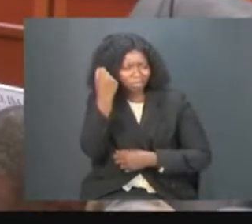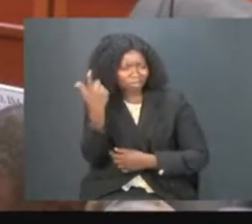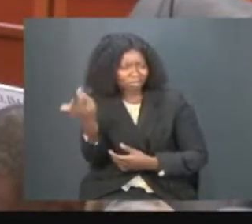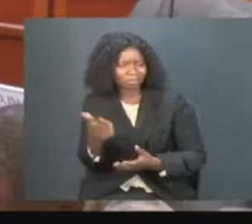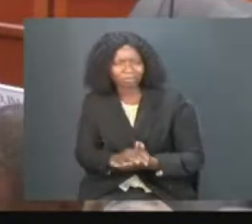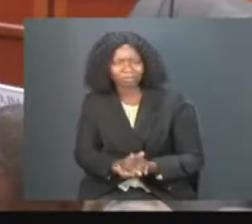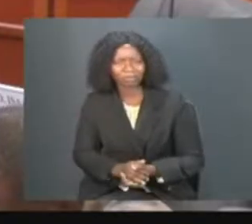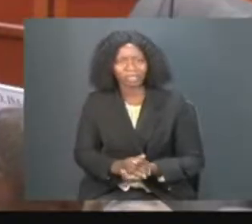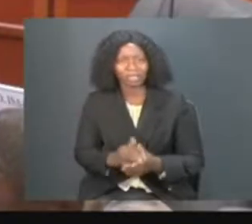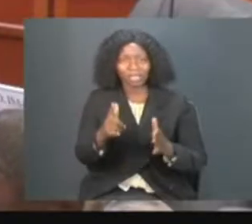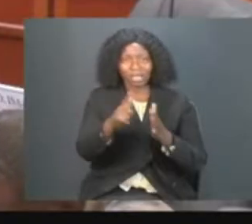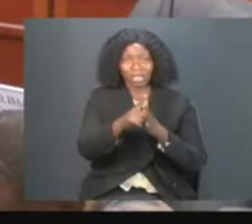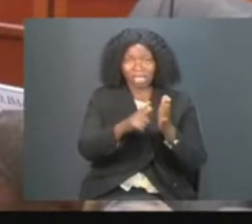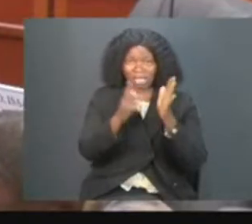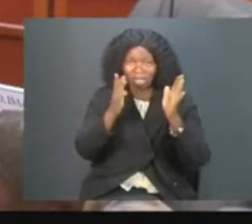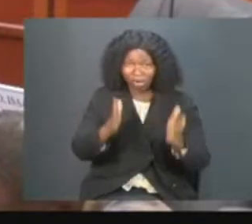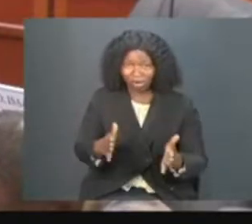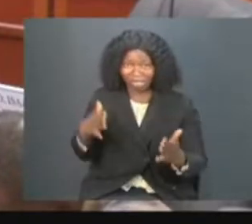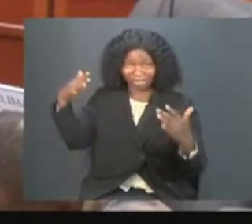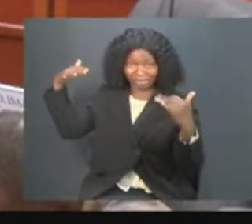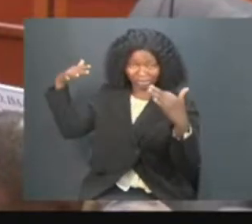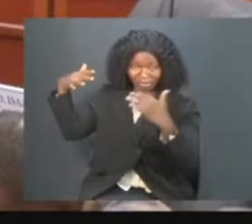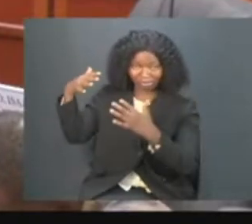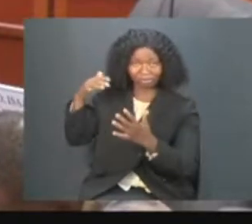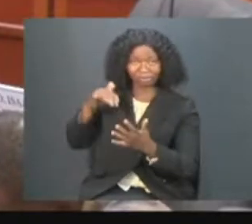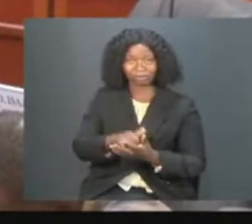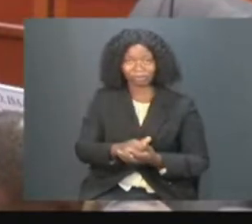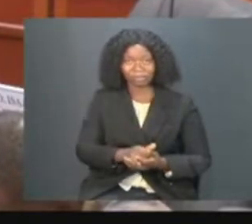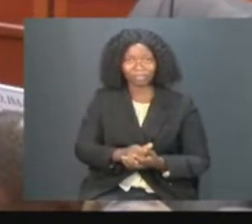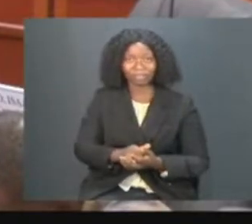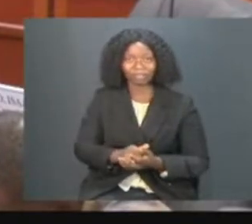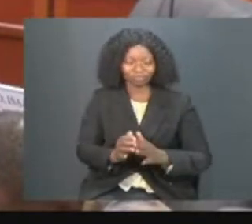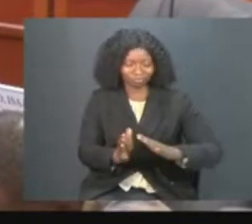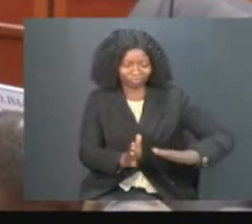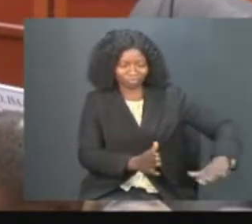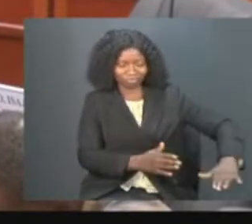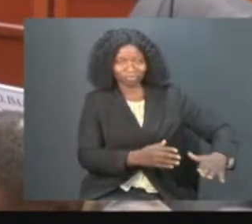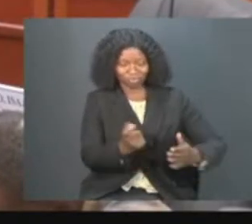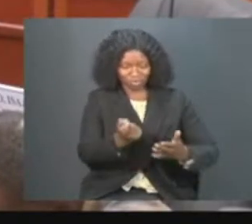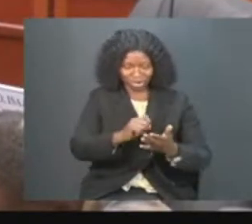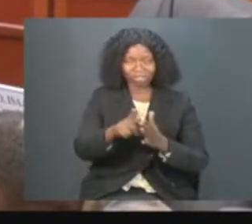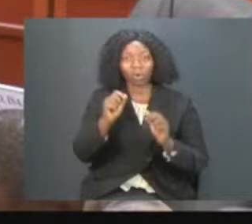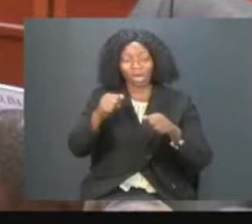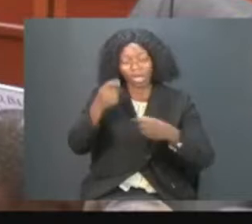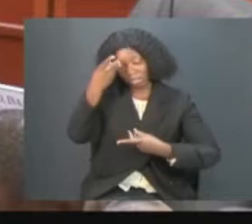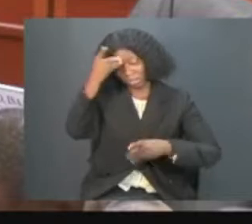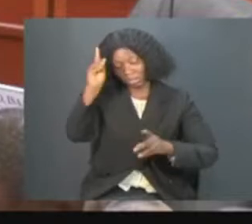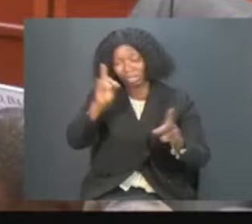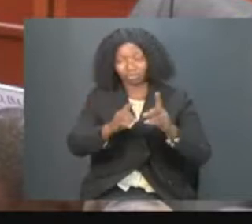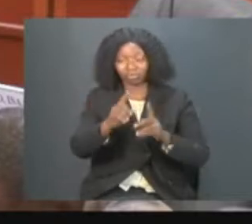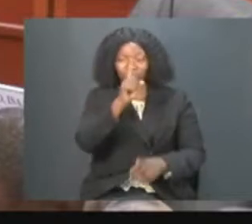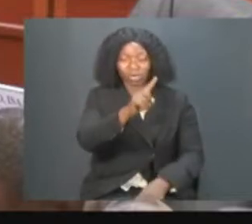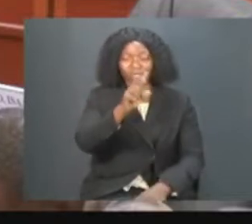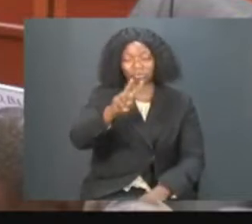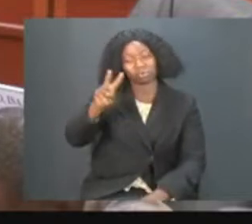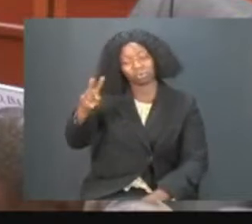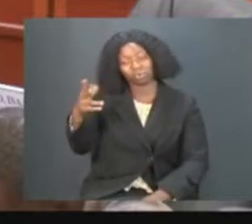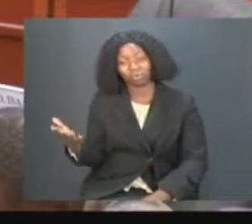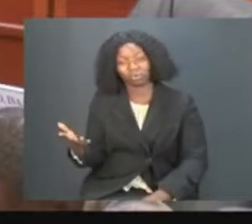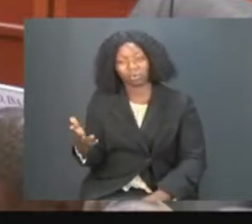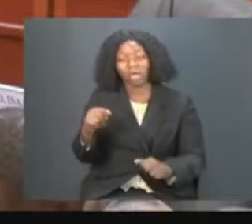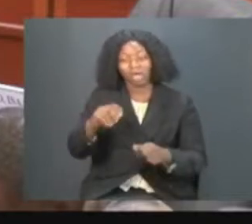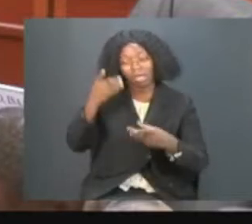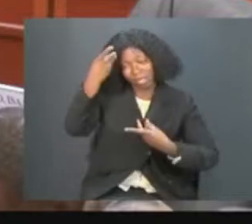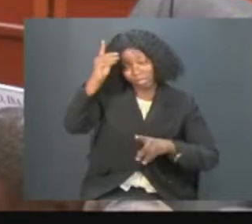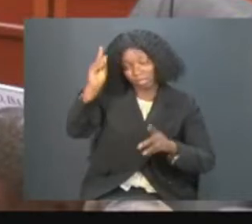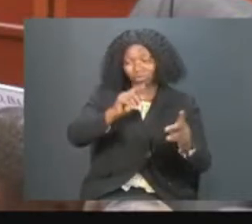a lawyer will be expecting that we should put in the law that a 2122, one can decide